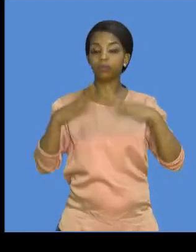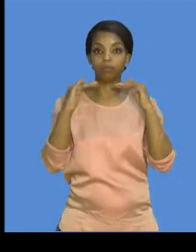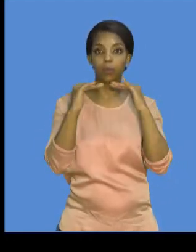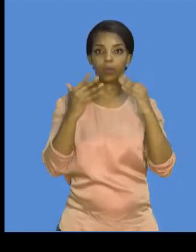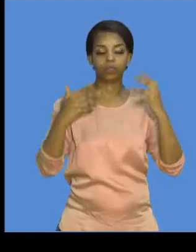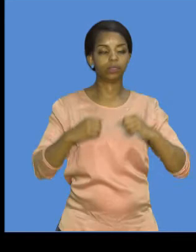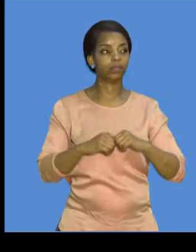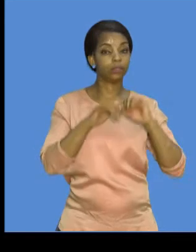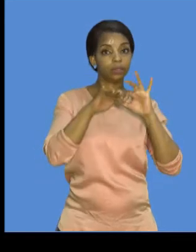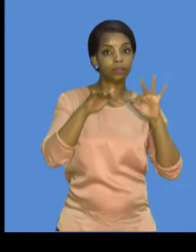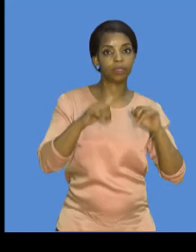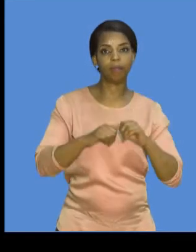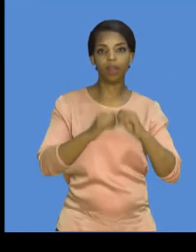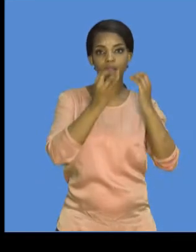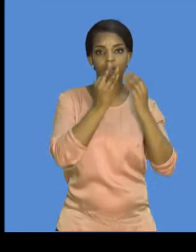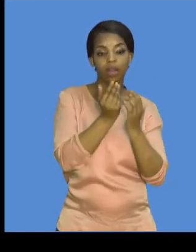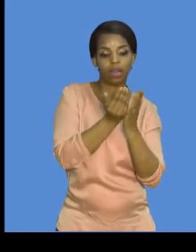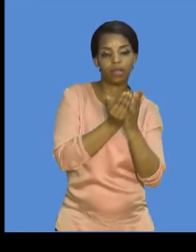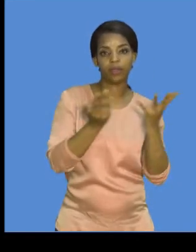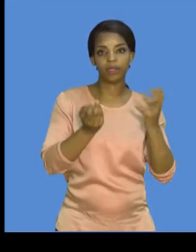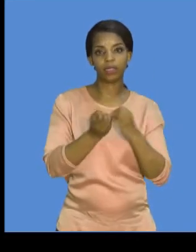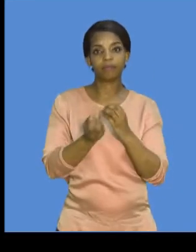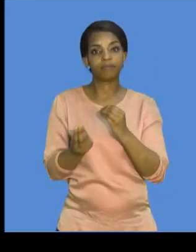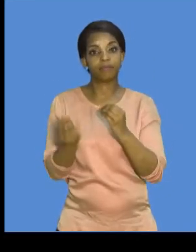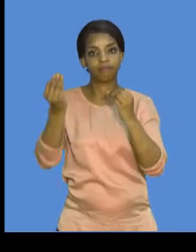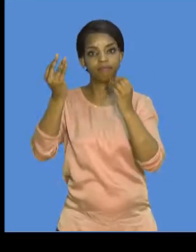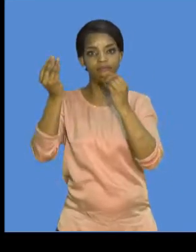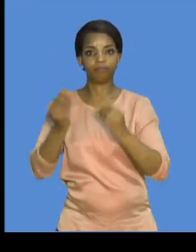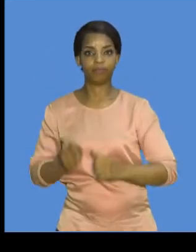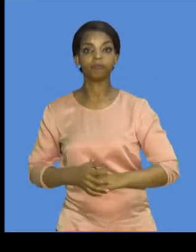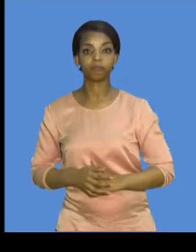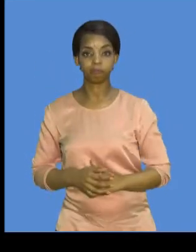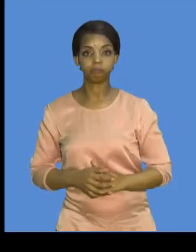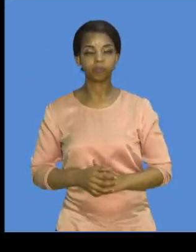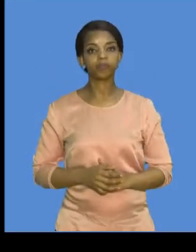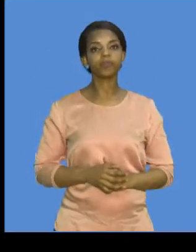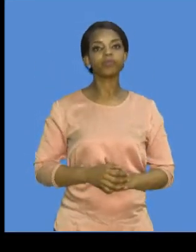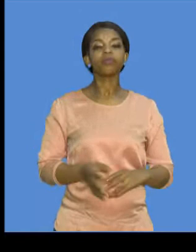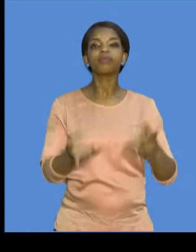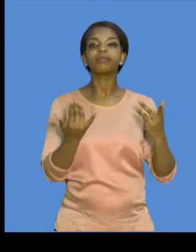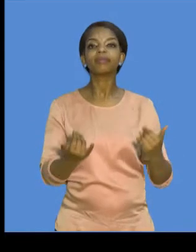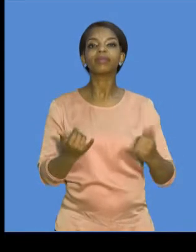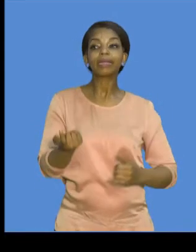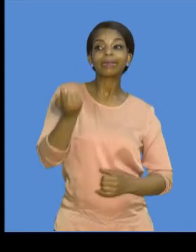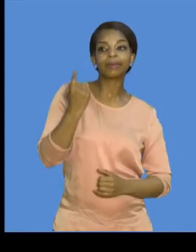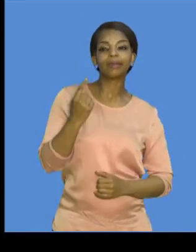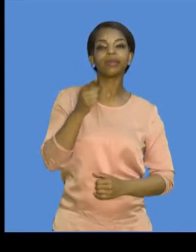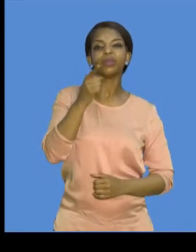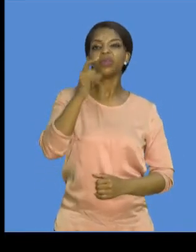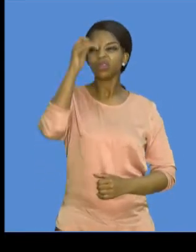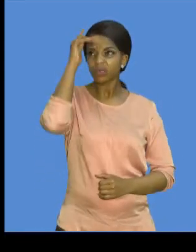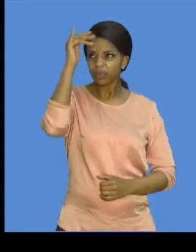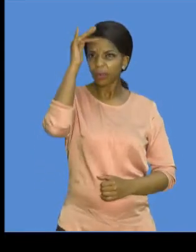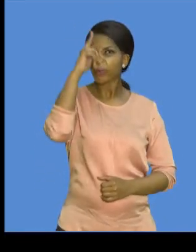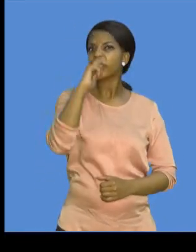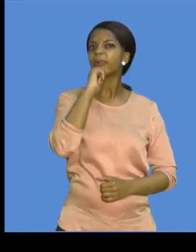then we looked at finance as well. And then what I wanted you guys to think about was, if we are